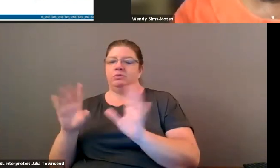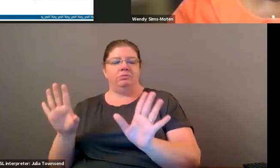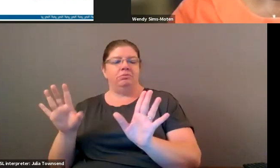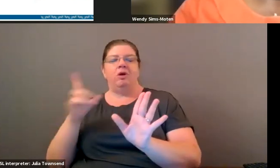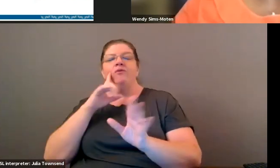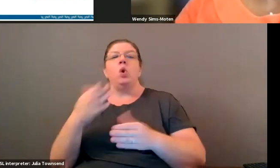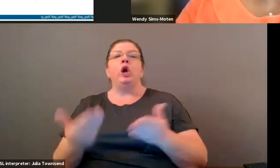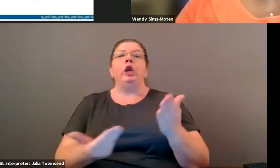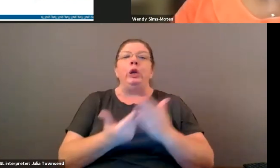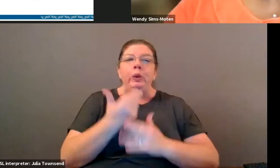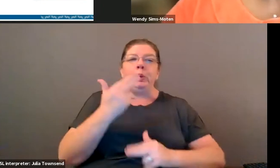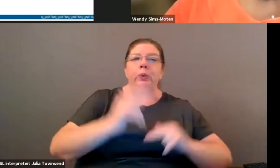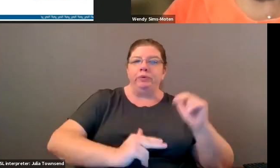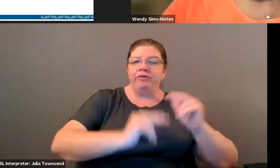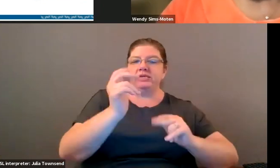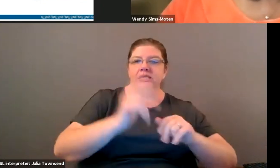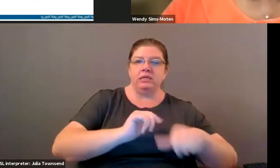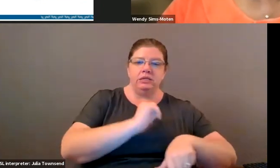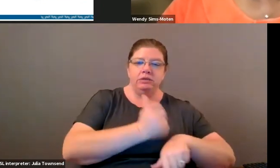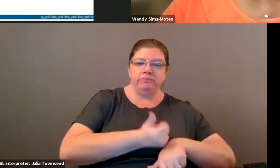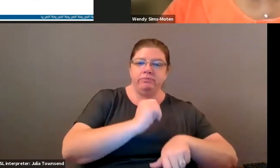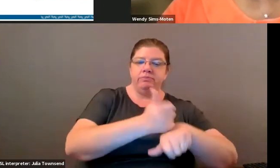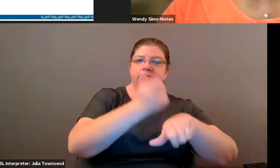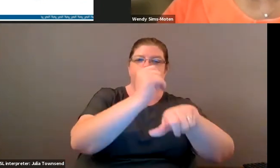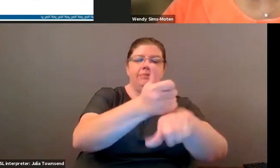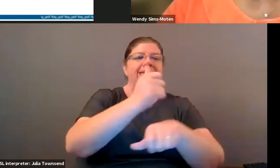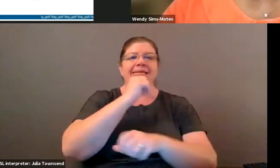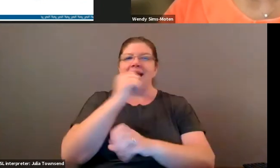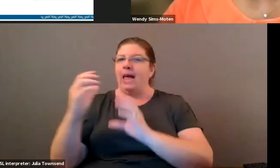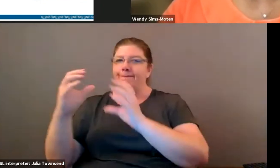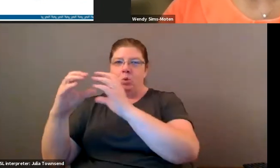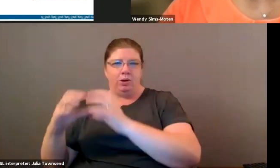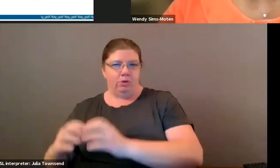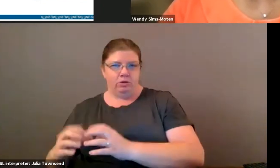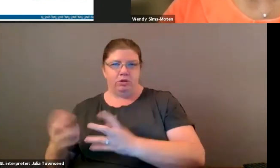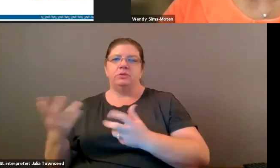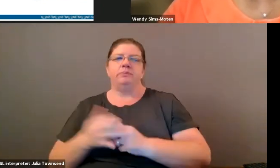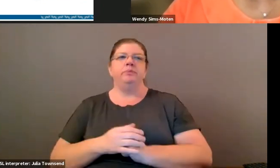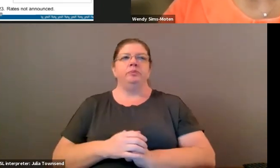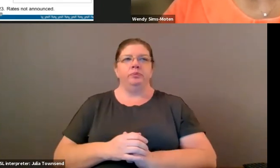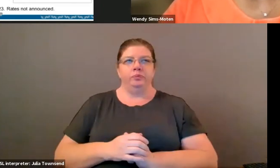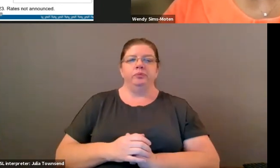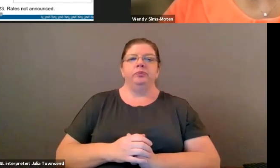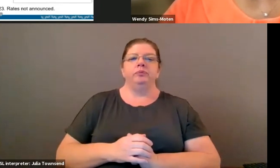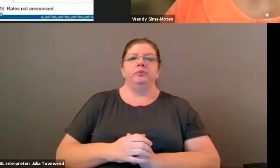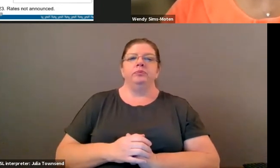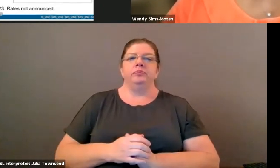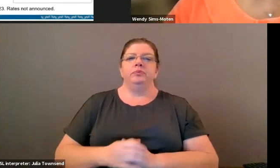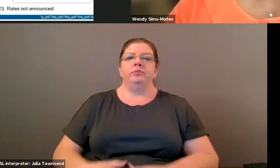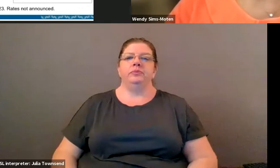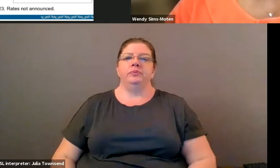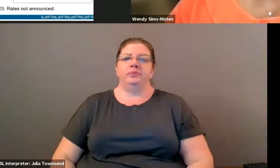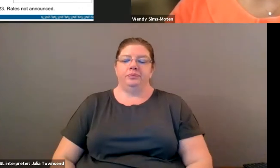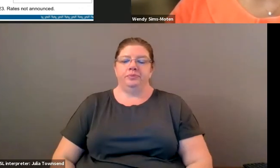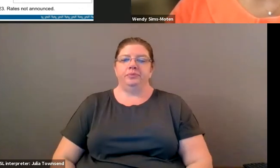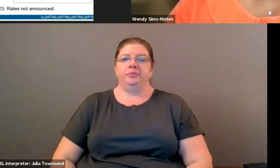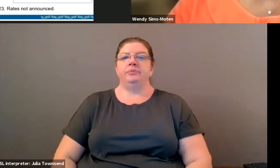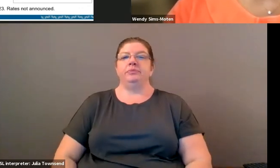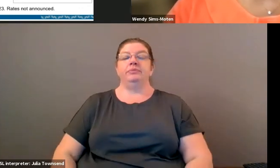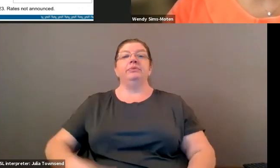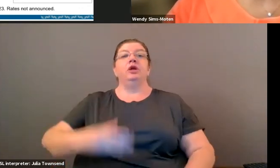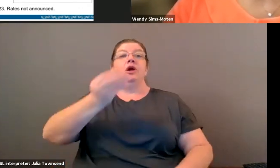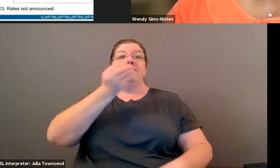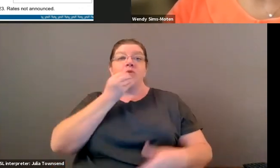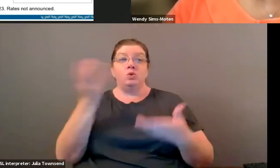new facilities that other than portables. Okay, next slide, please. Okay, food